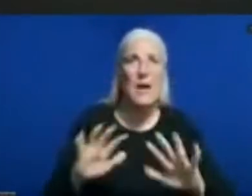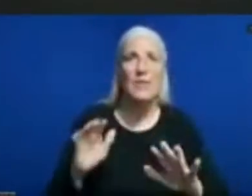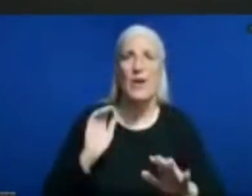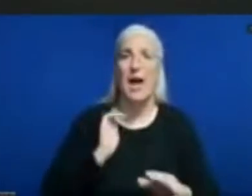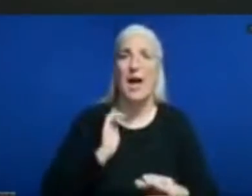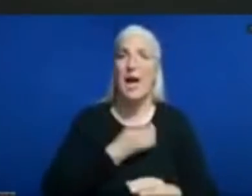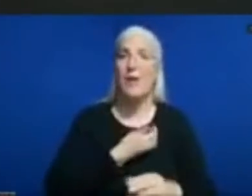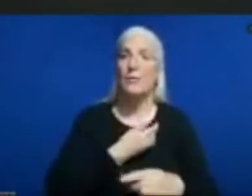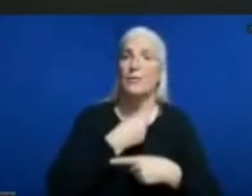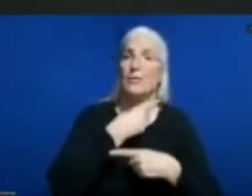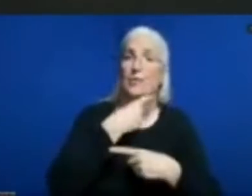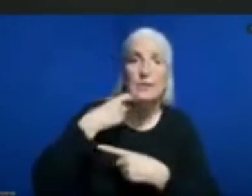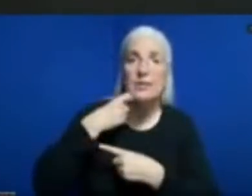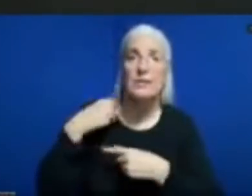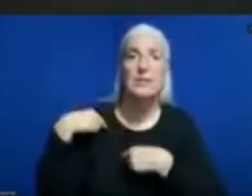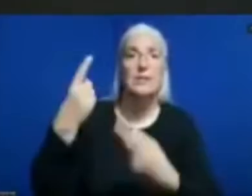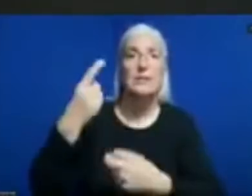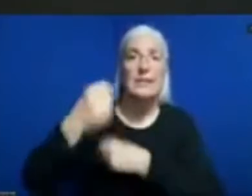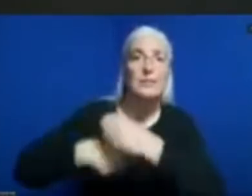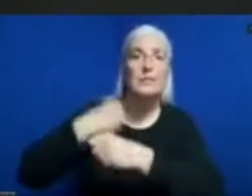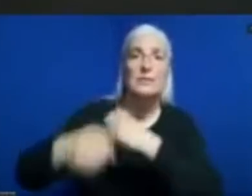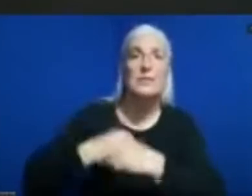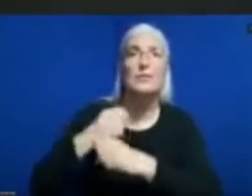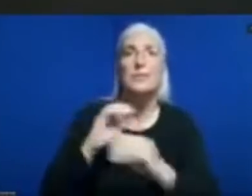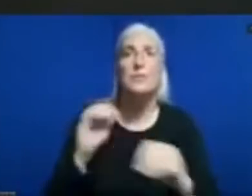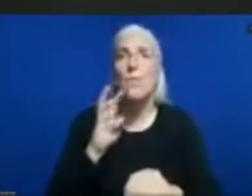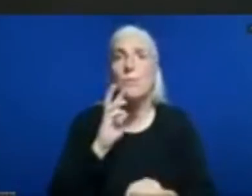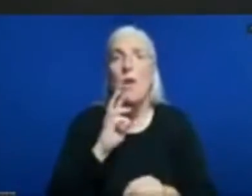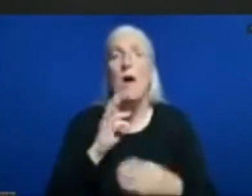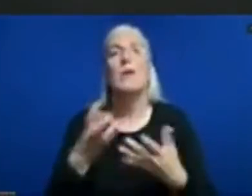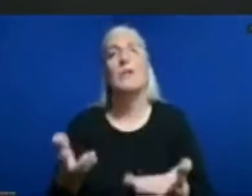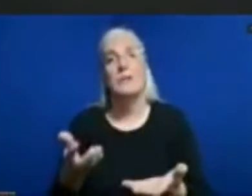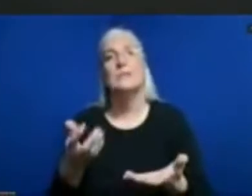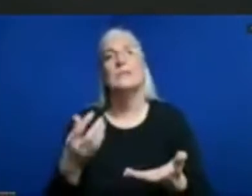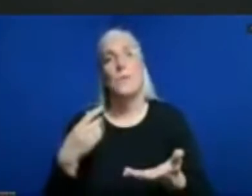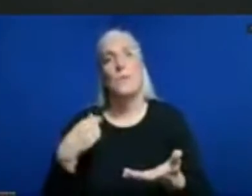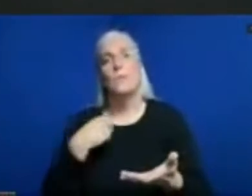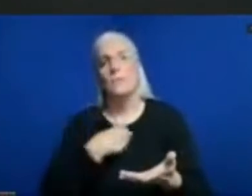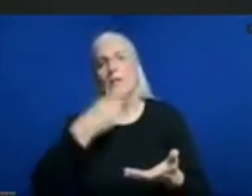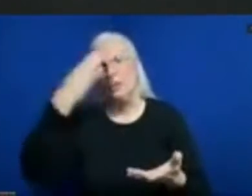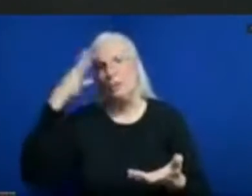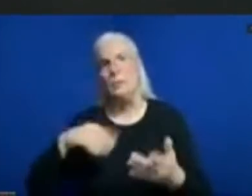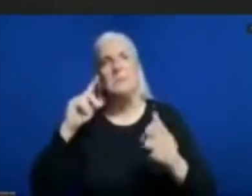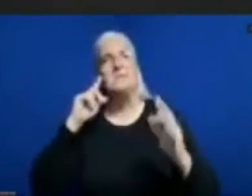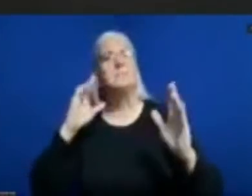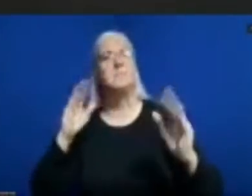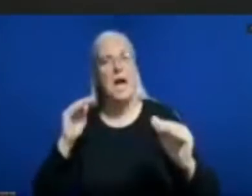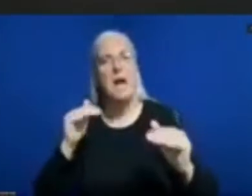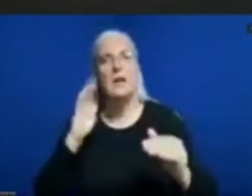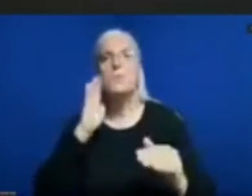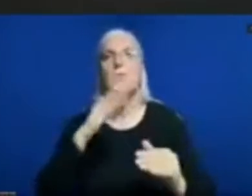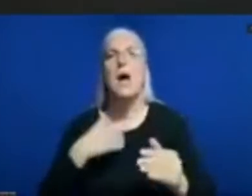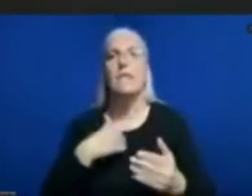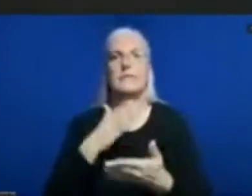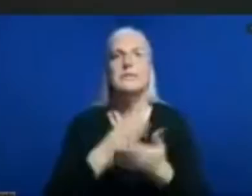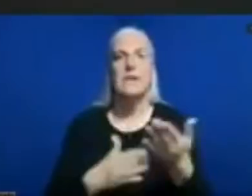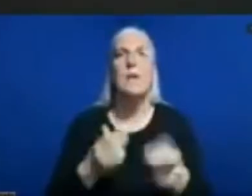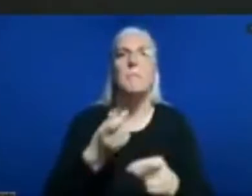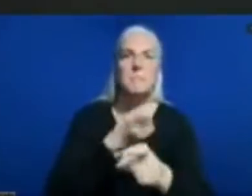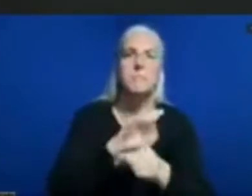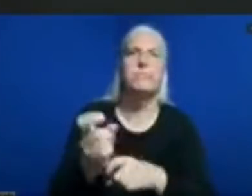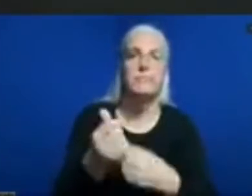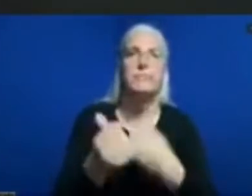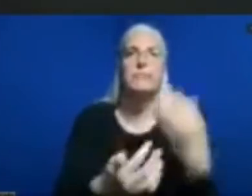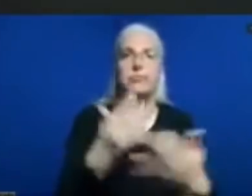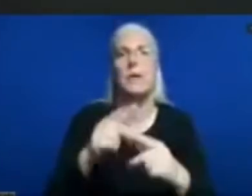fire is complete, we will use burned area emergency response tools to look at the severity of the fire, evaluate what tools might be used to